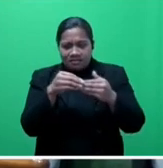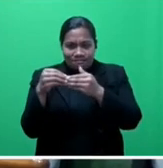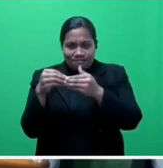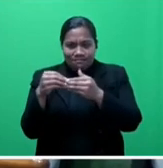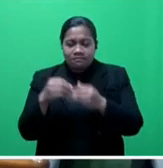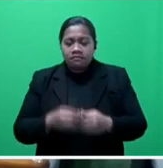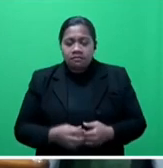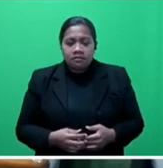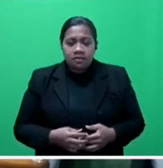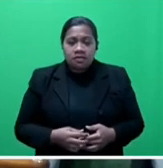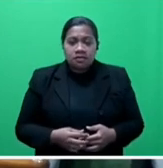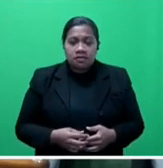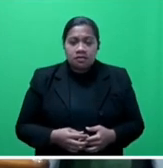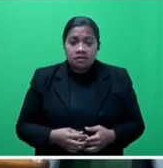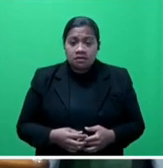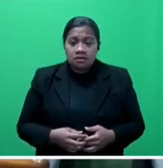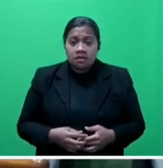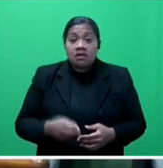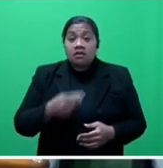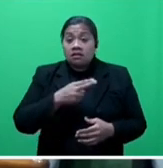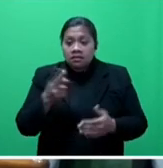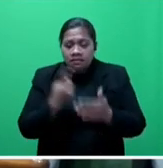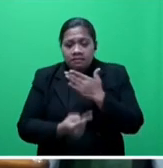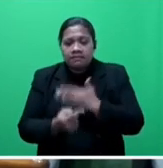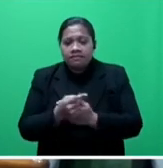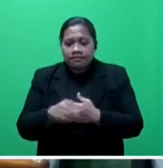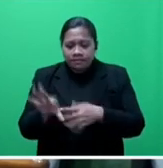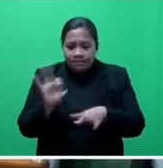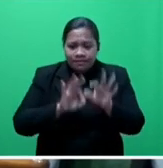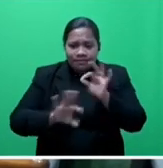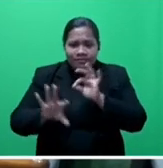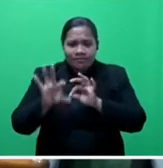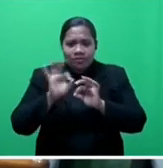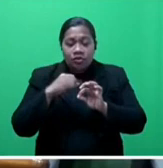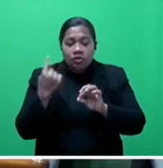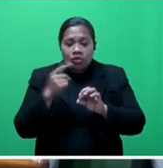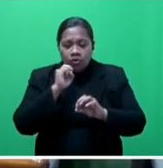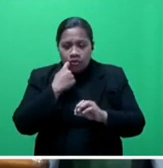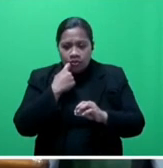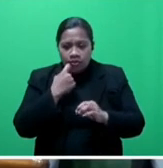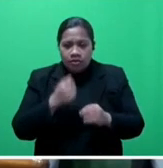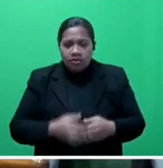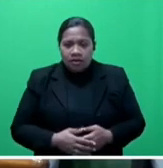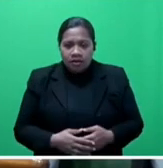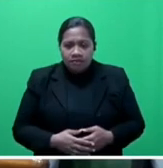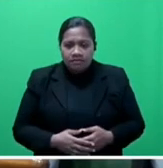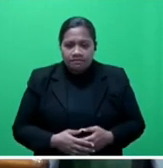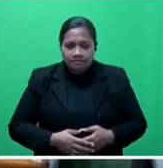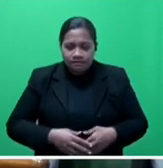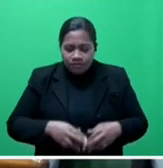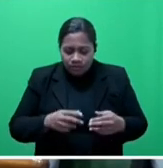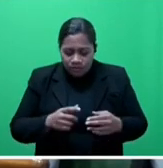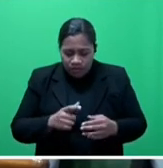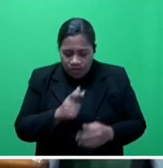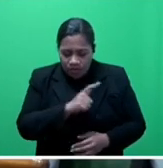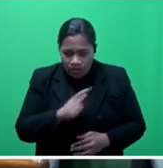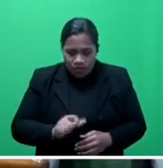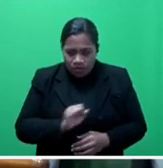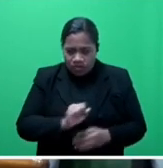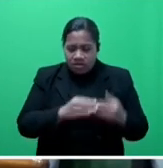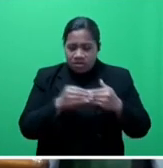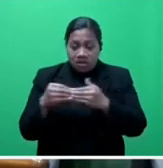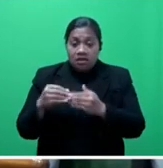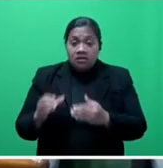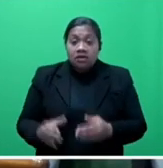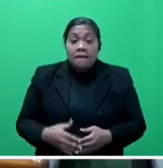whereby they had by then managed to recruit candidates who would be loyal to their leadership. Our people will remember, as a